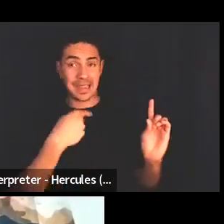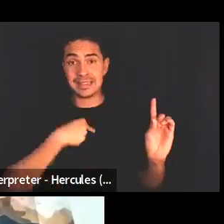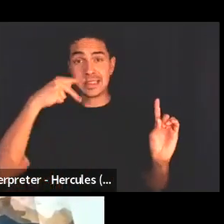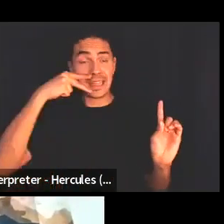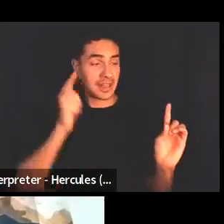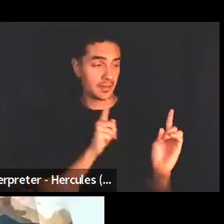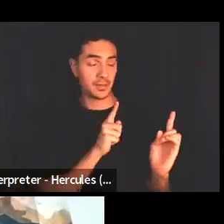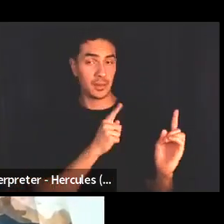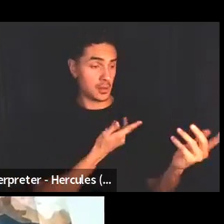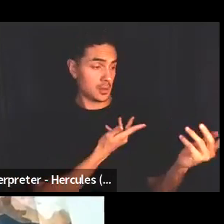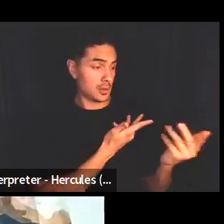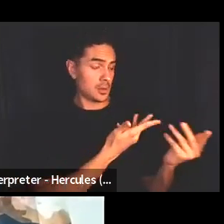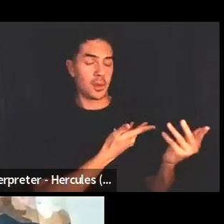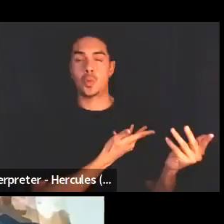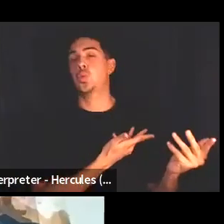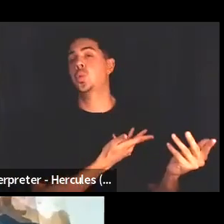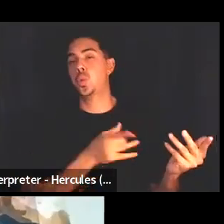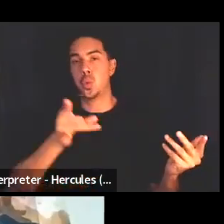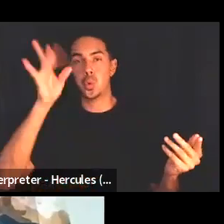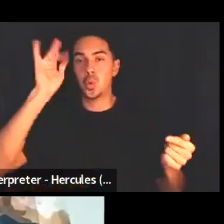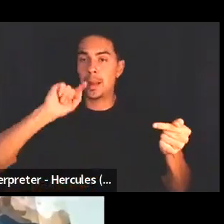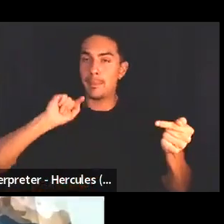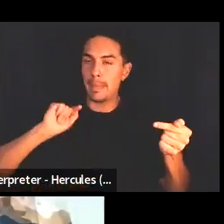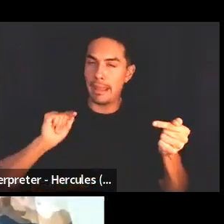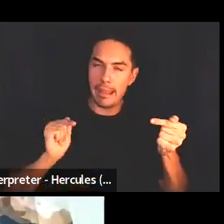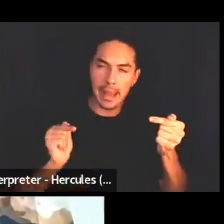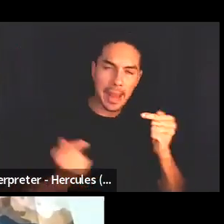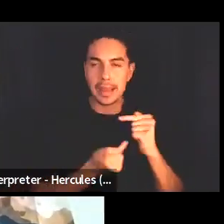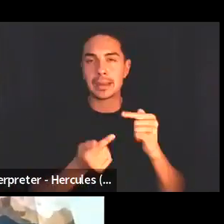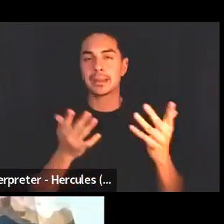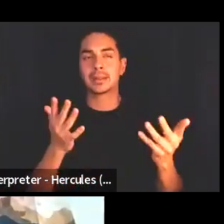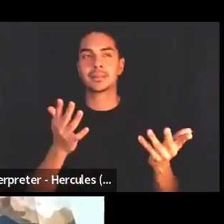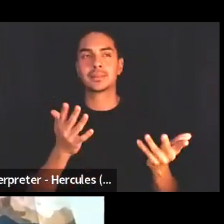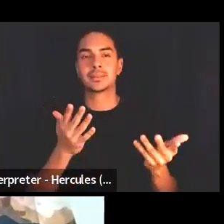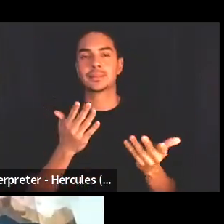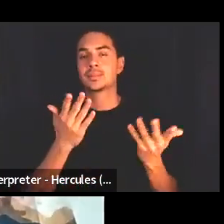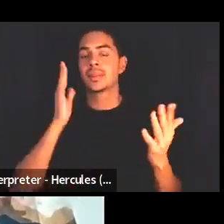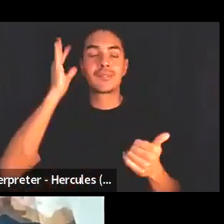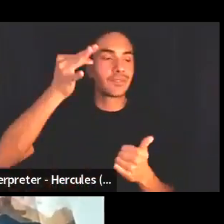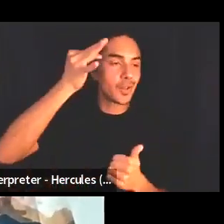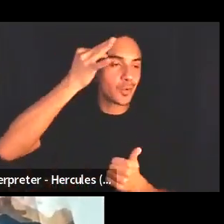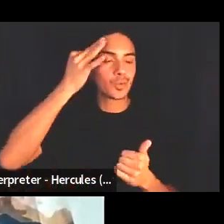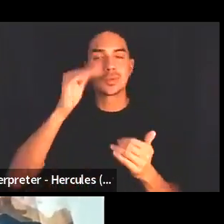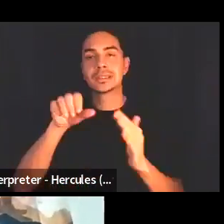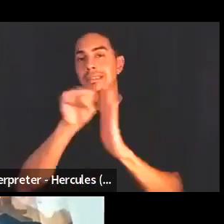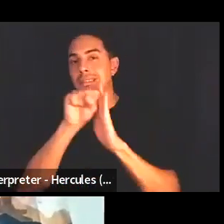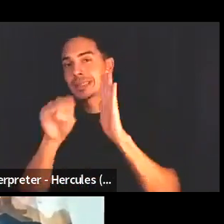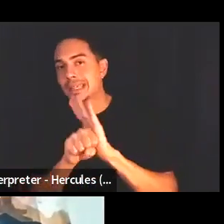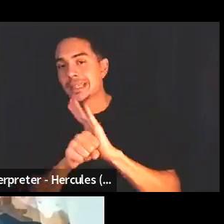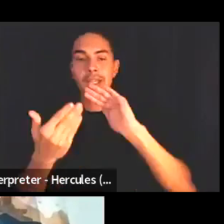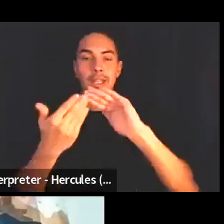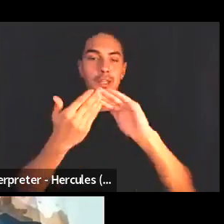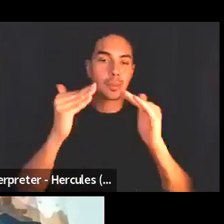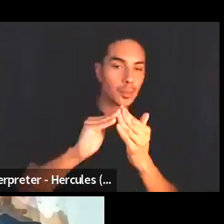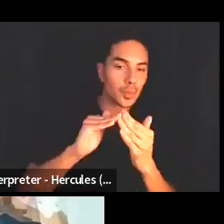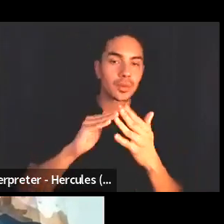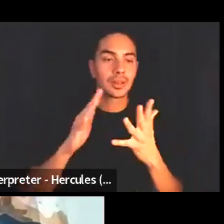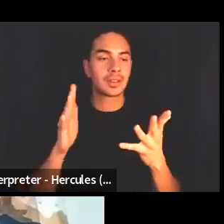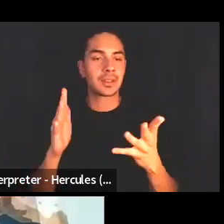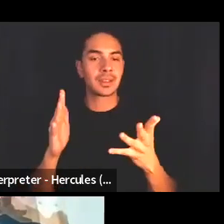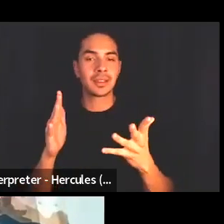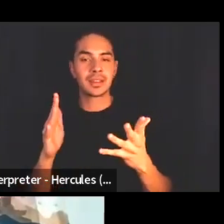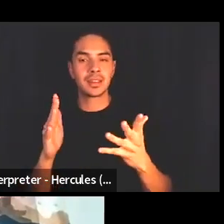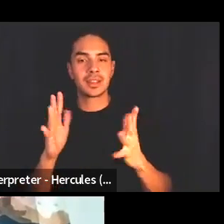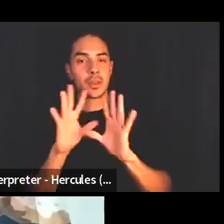painful, right? Not enrolled, state, federal, community, descendant. And that's where,